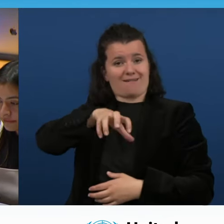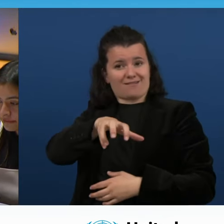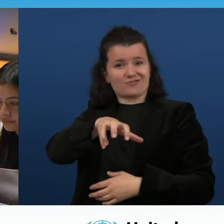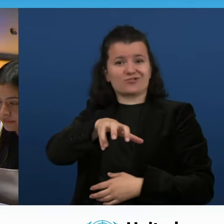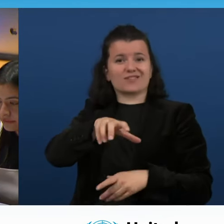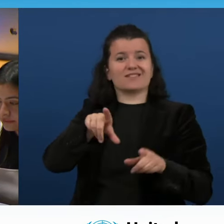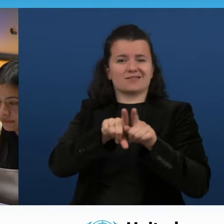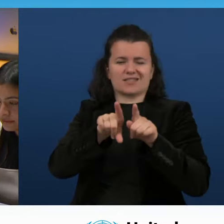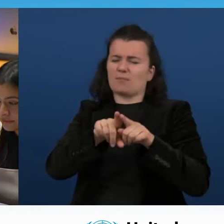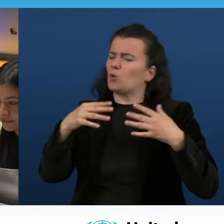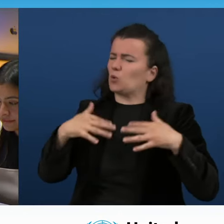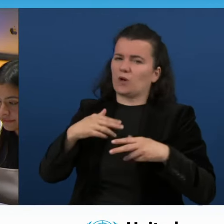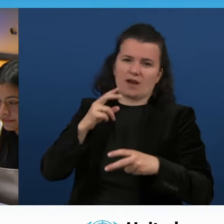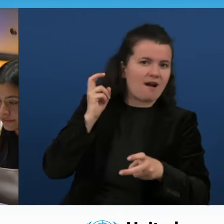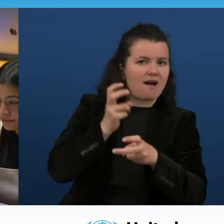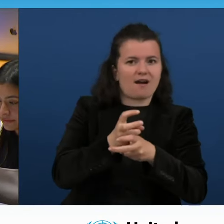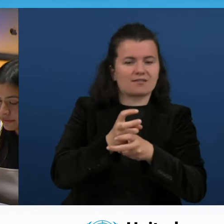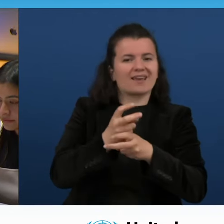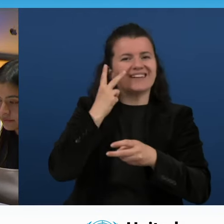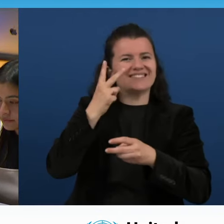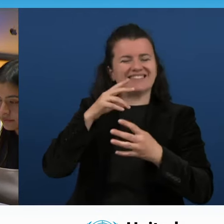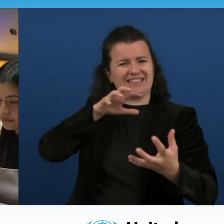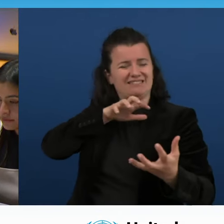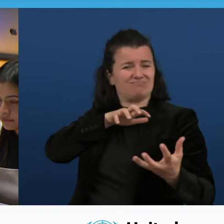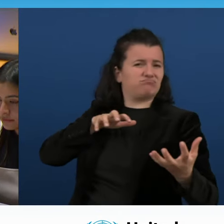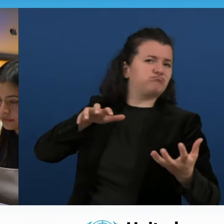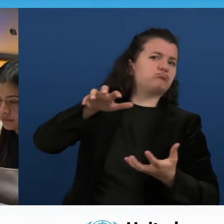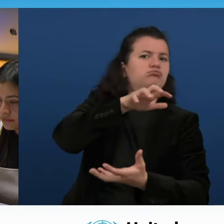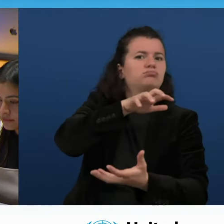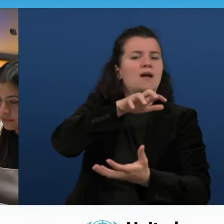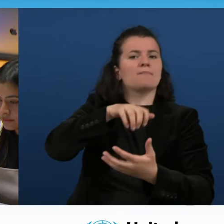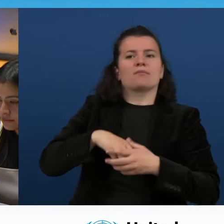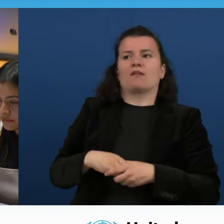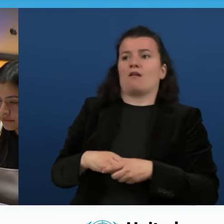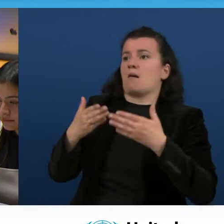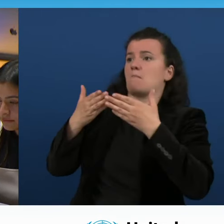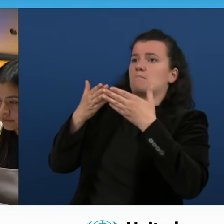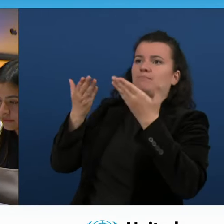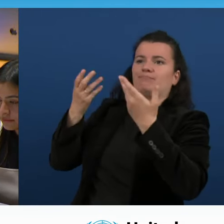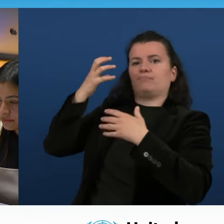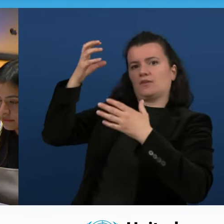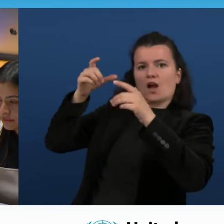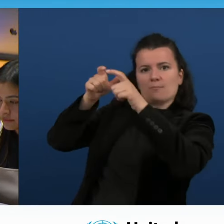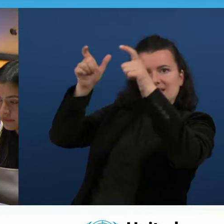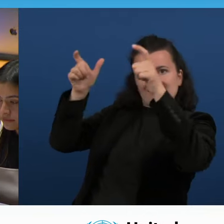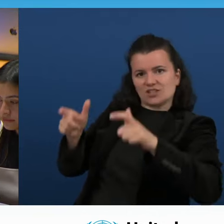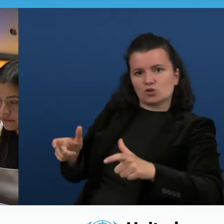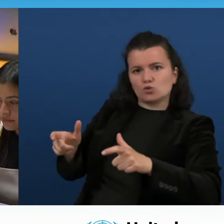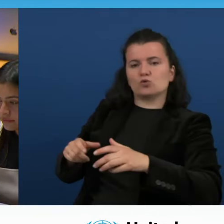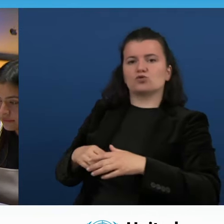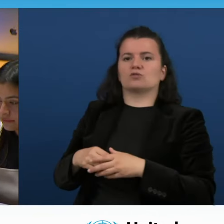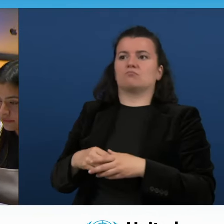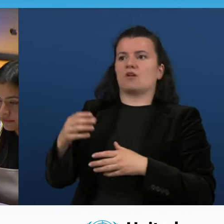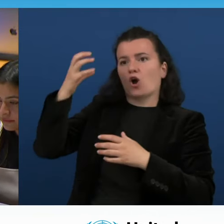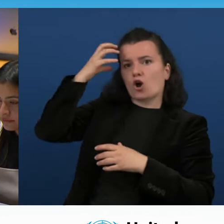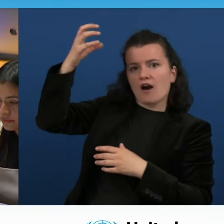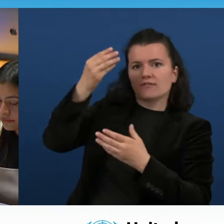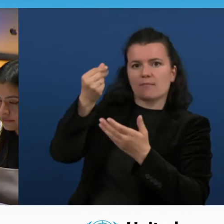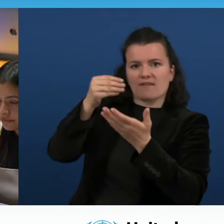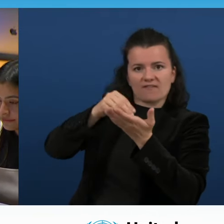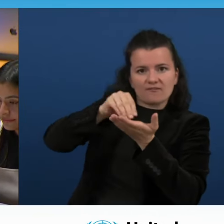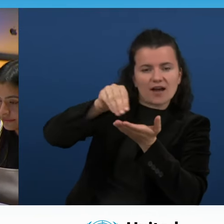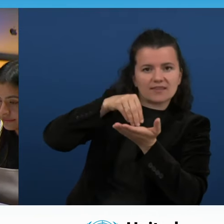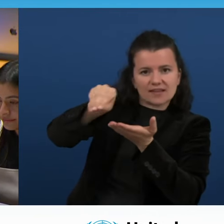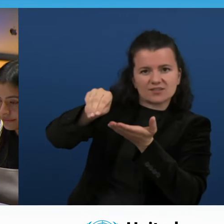destruction that we saw in public institutions and the state finances, the government of President Castro